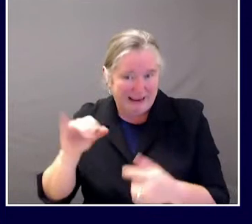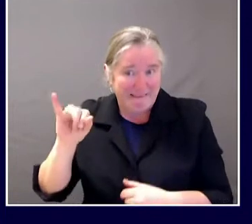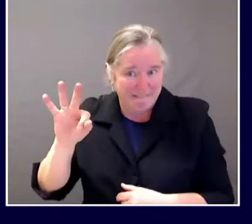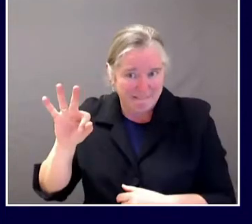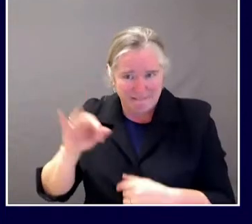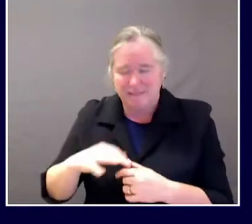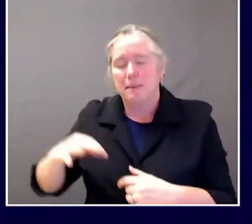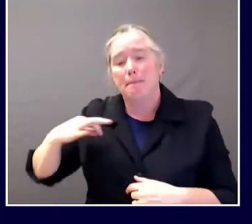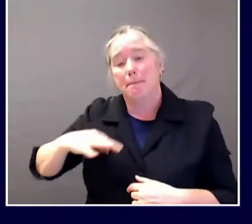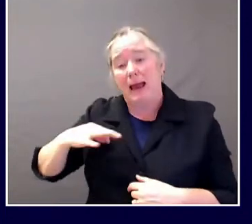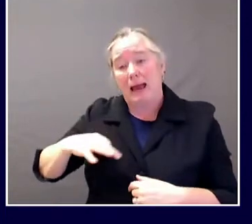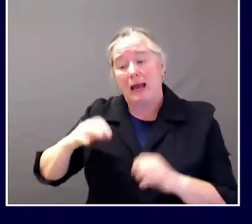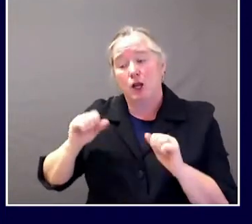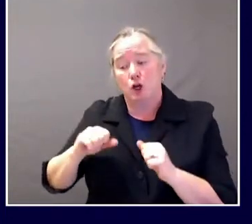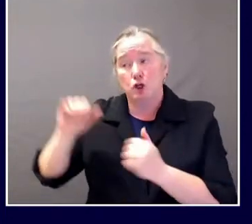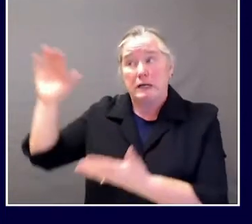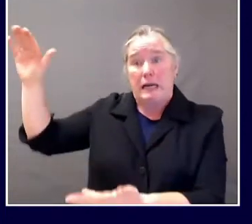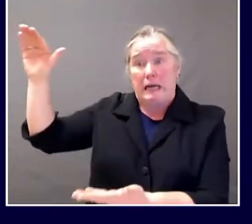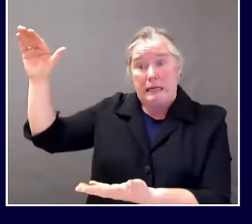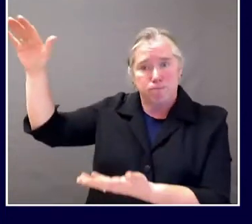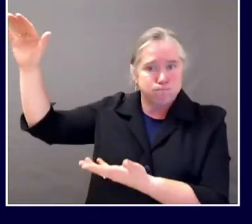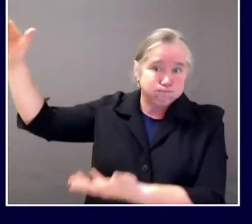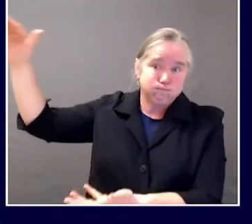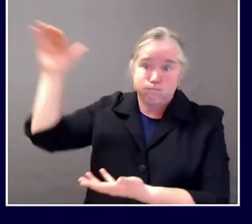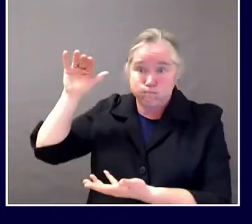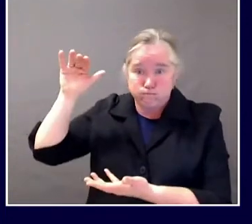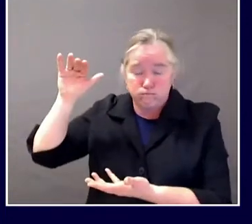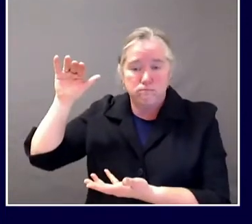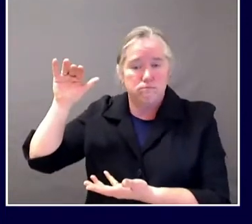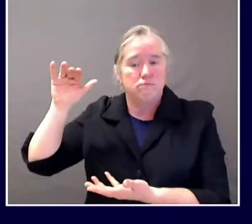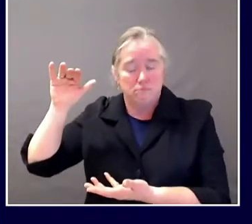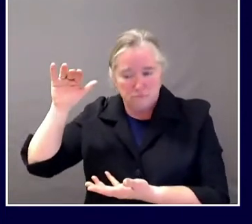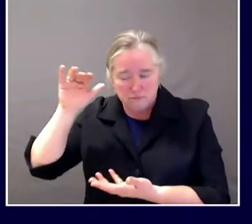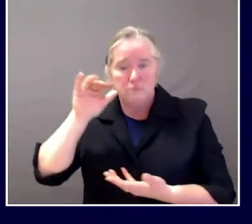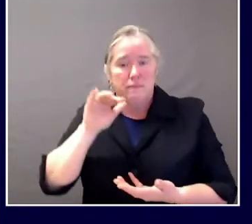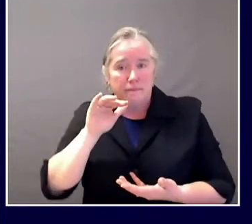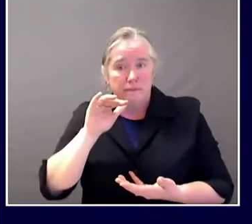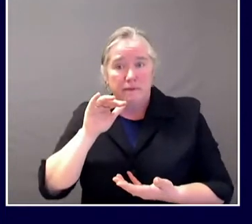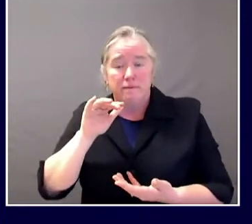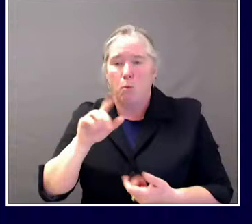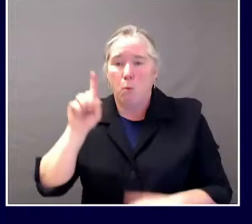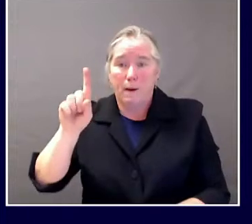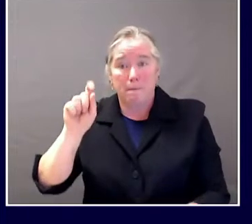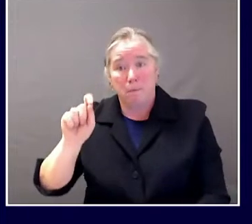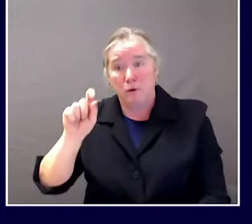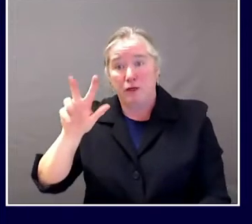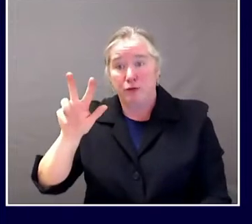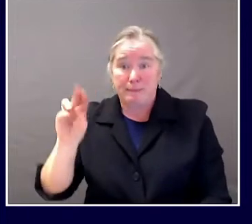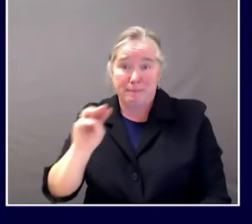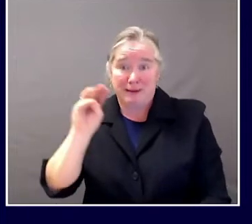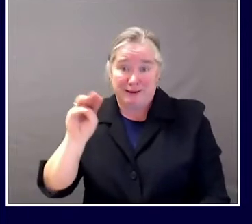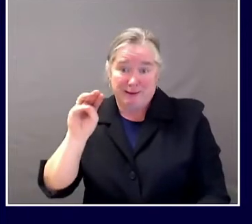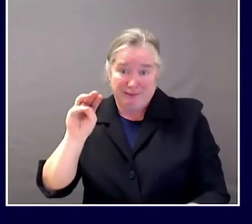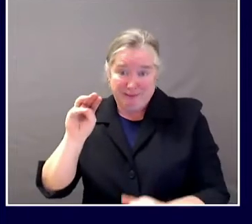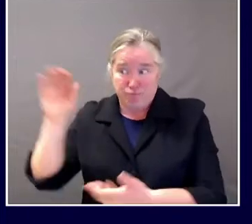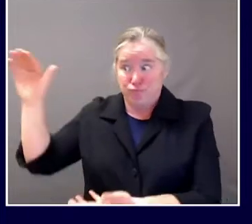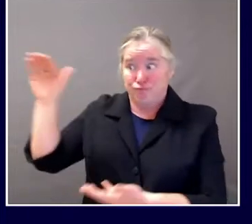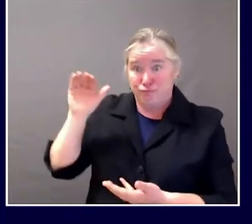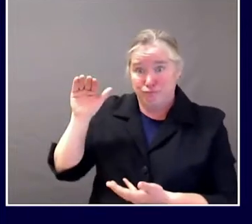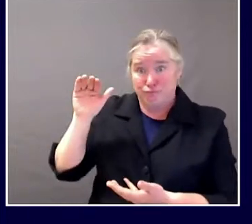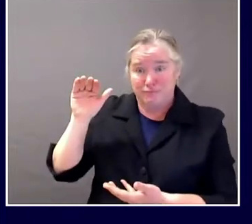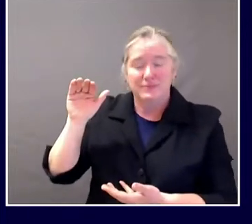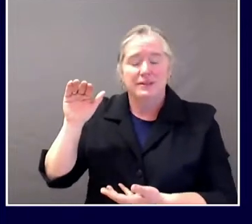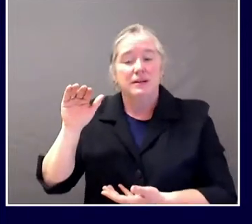able to get enough of the vaccines to give everyone a shot, would we be able to handle